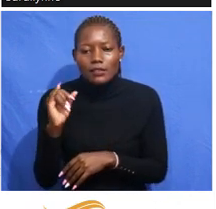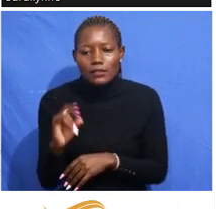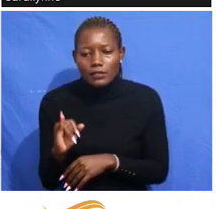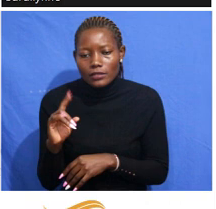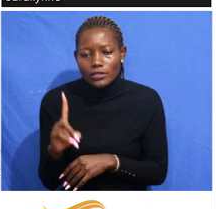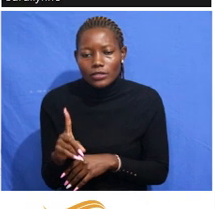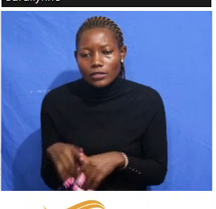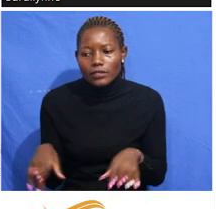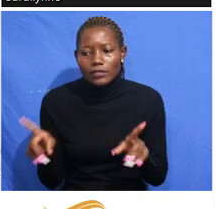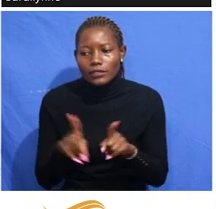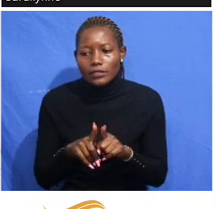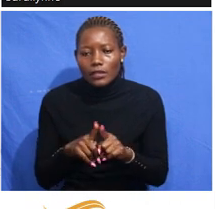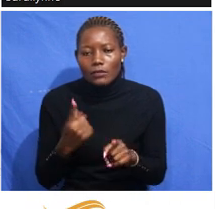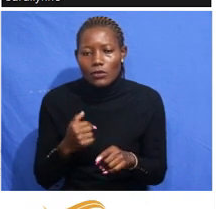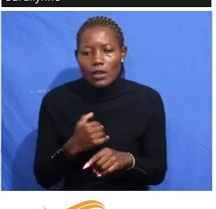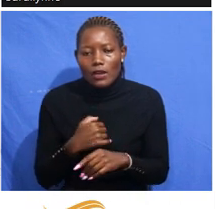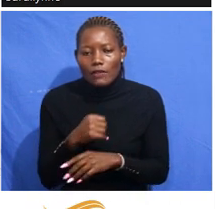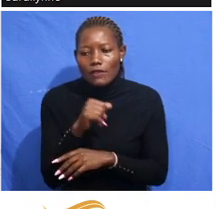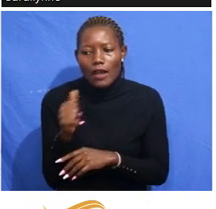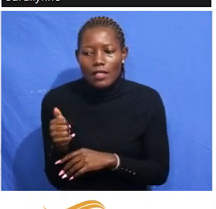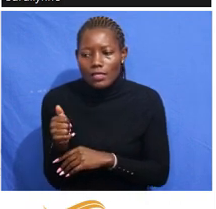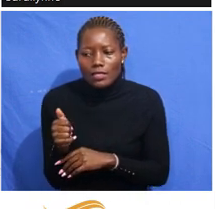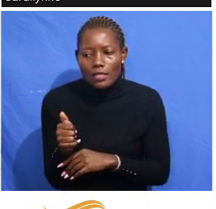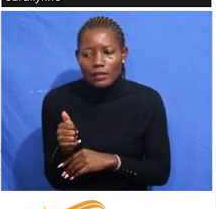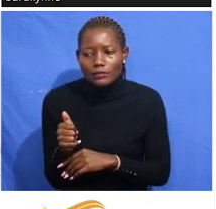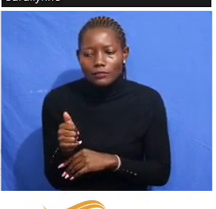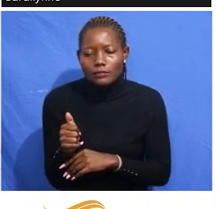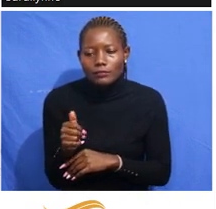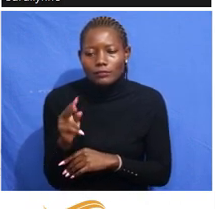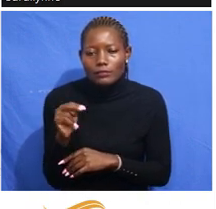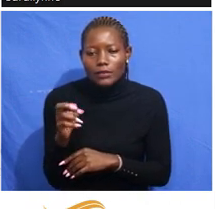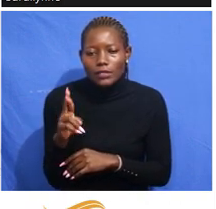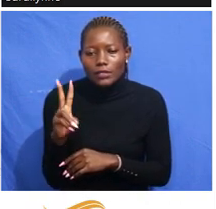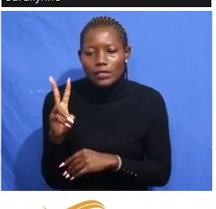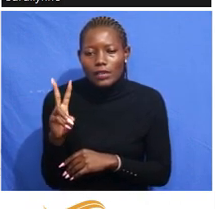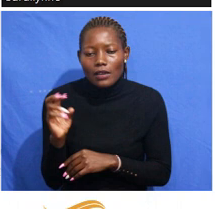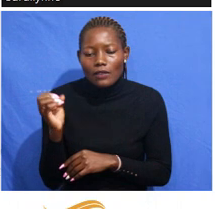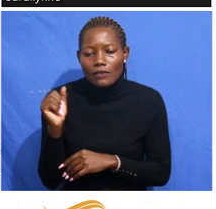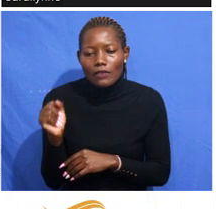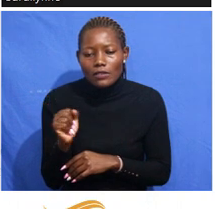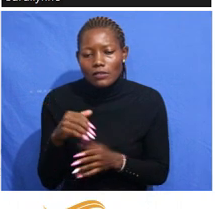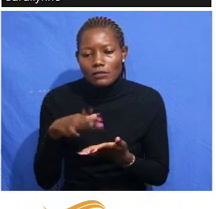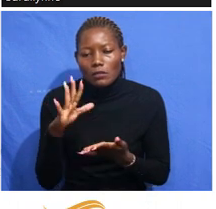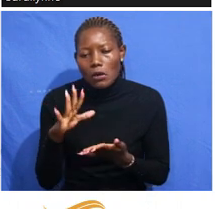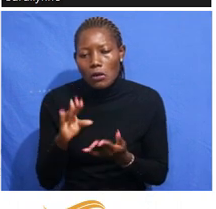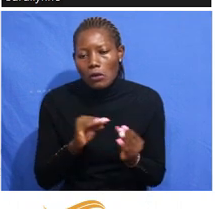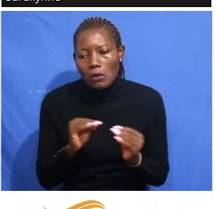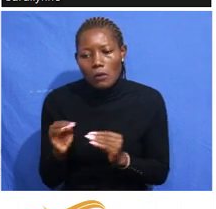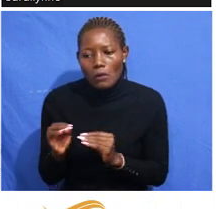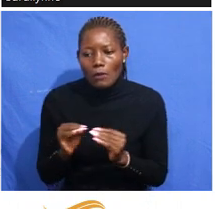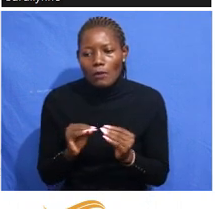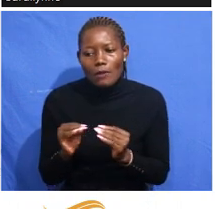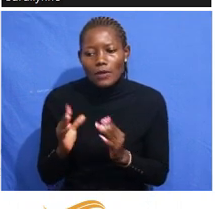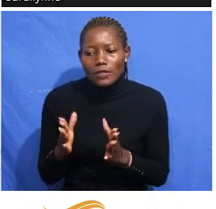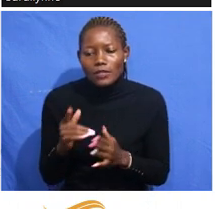fulcrum. The muscular system is the effort. And the nervous system is more or less the messenger that coordinates all